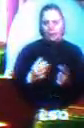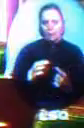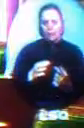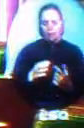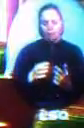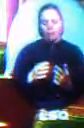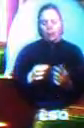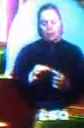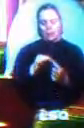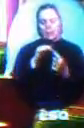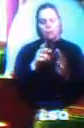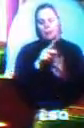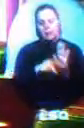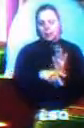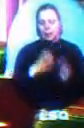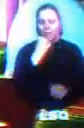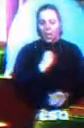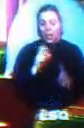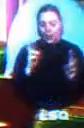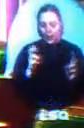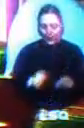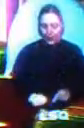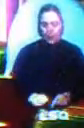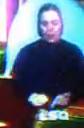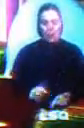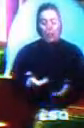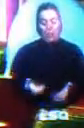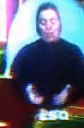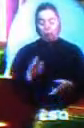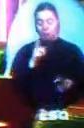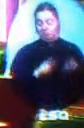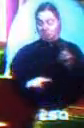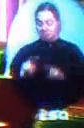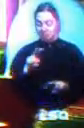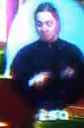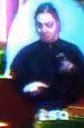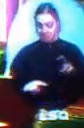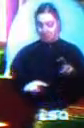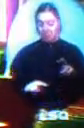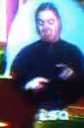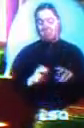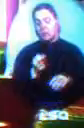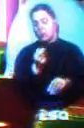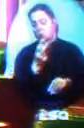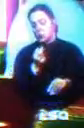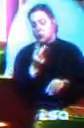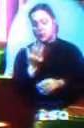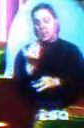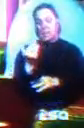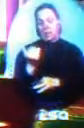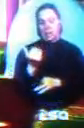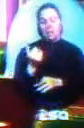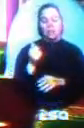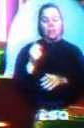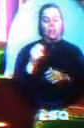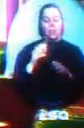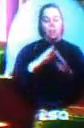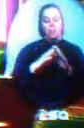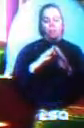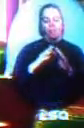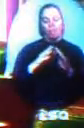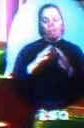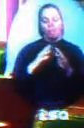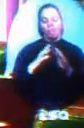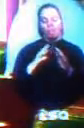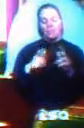applied in these decisions. As part of the ongoing review, 12 to 15 properties every year are sold on average in any given year. The